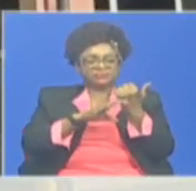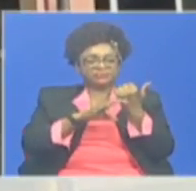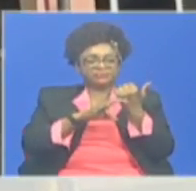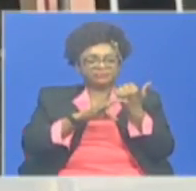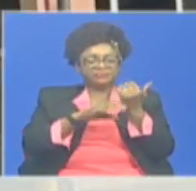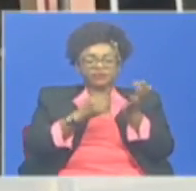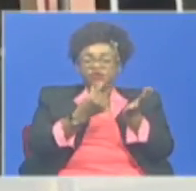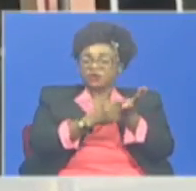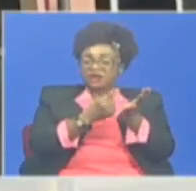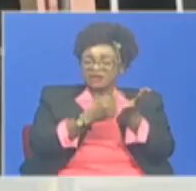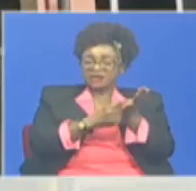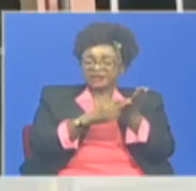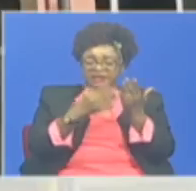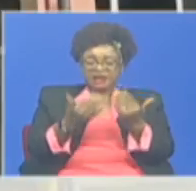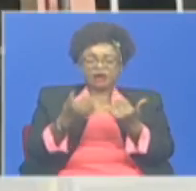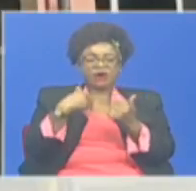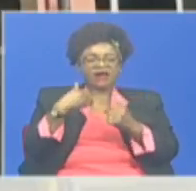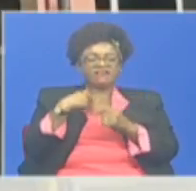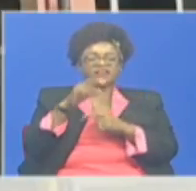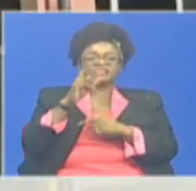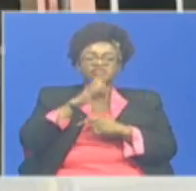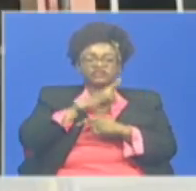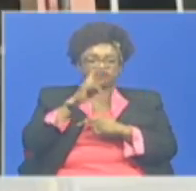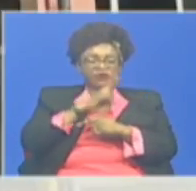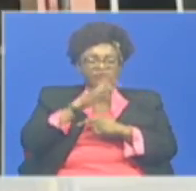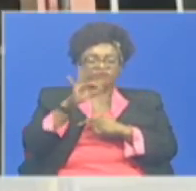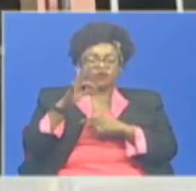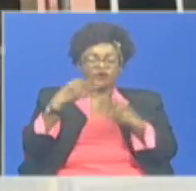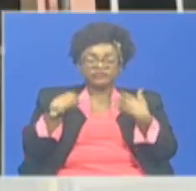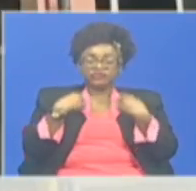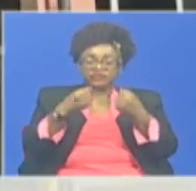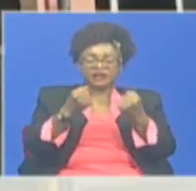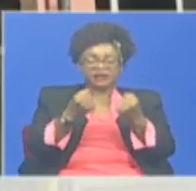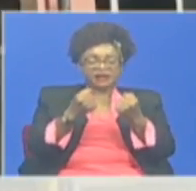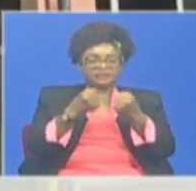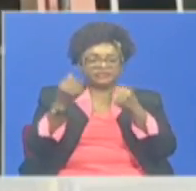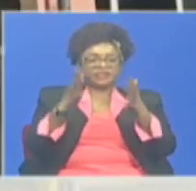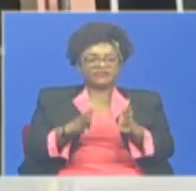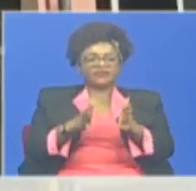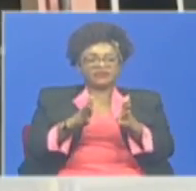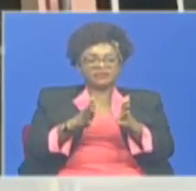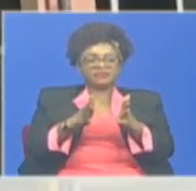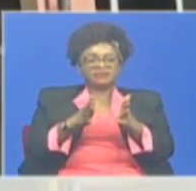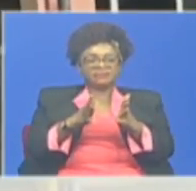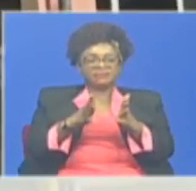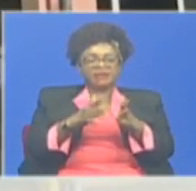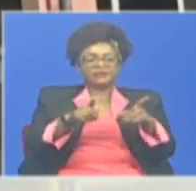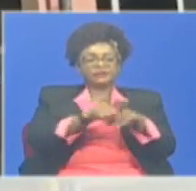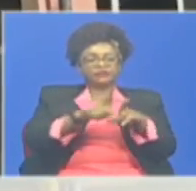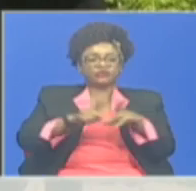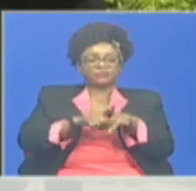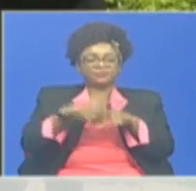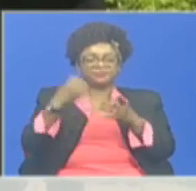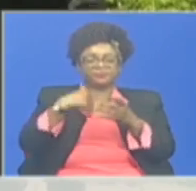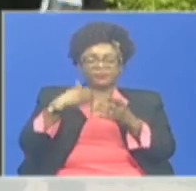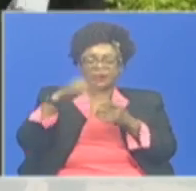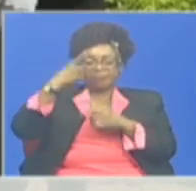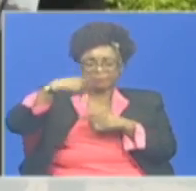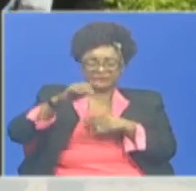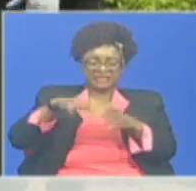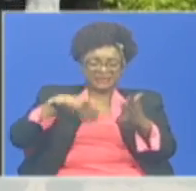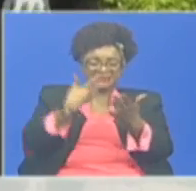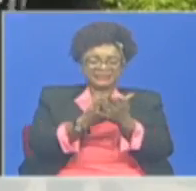Uganda has tightened restrictions for truck drivers, requiring both checks for COVID-19 and a no-stop policy until they deliver